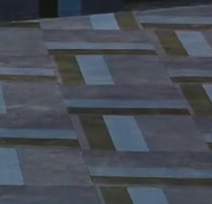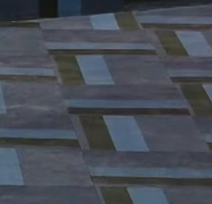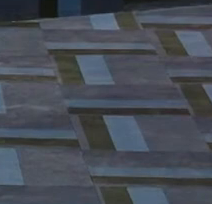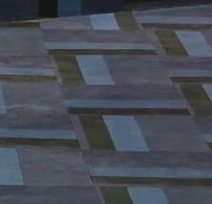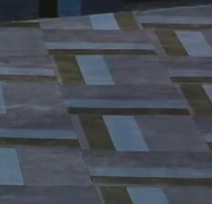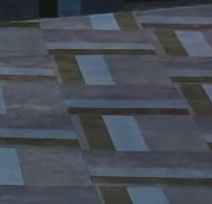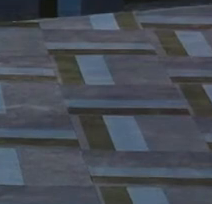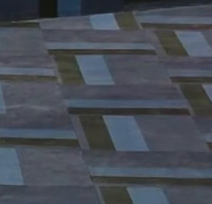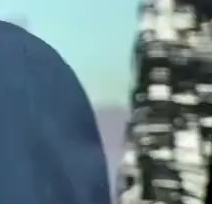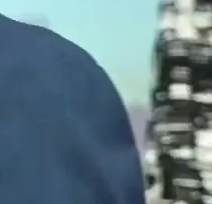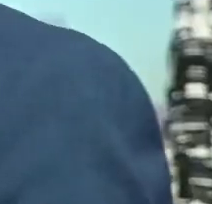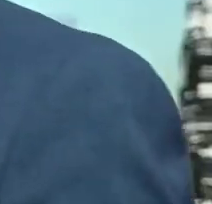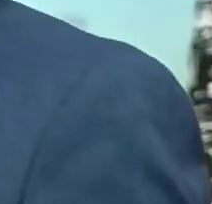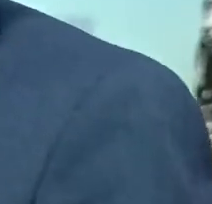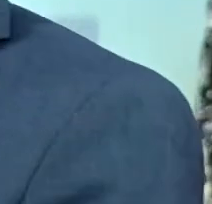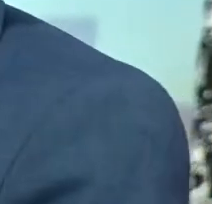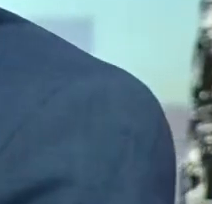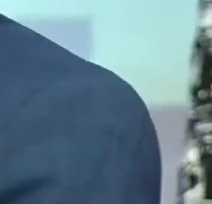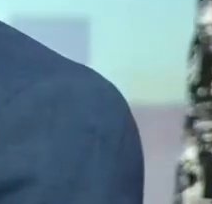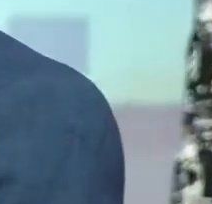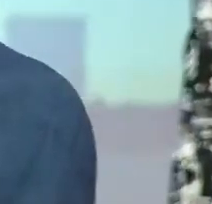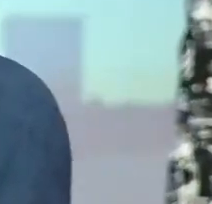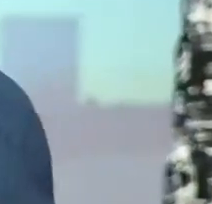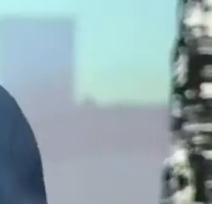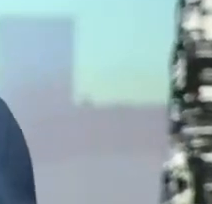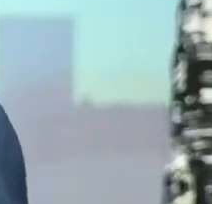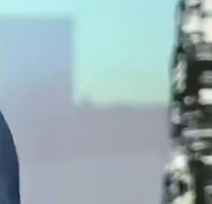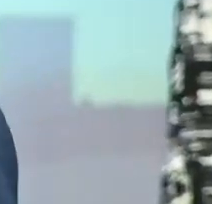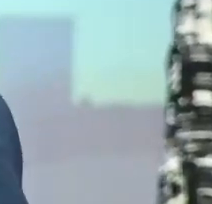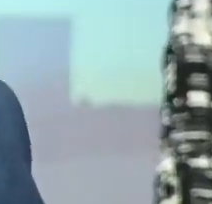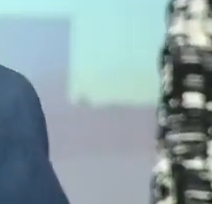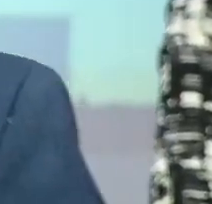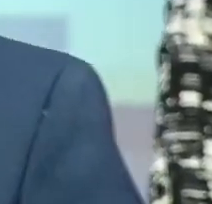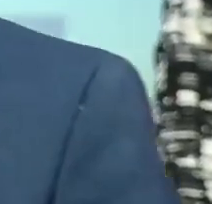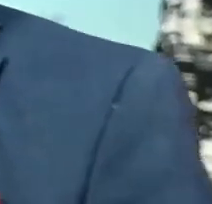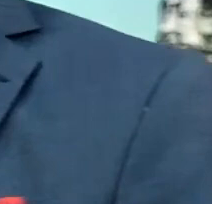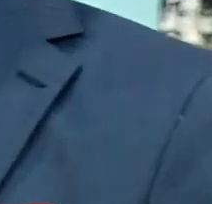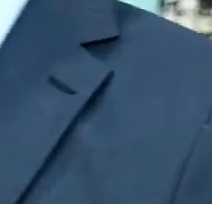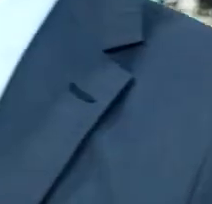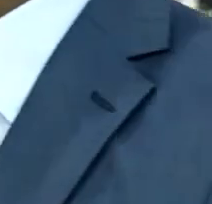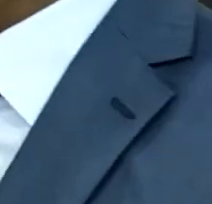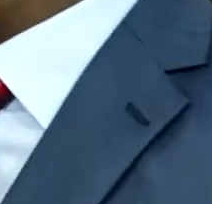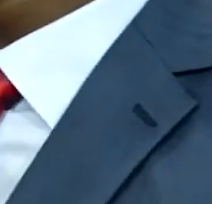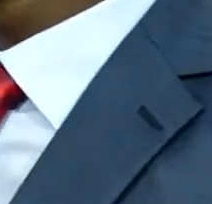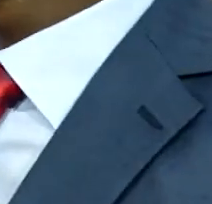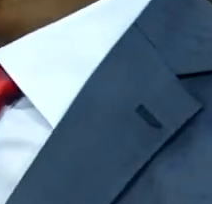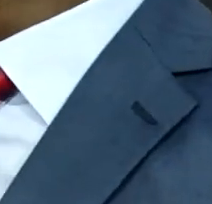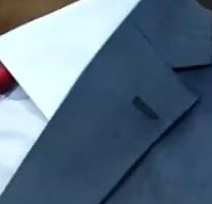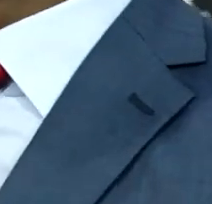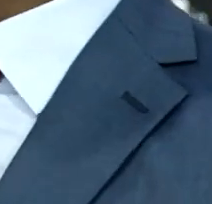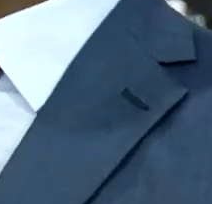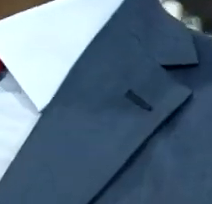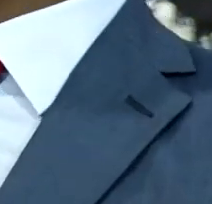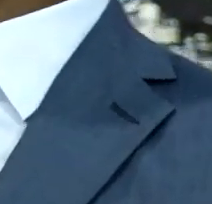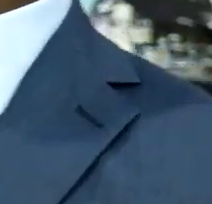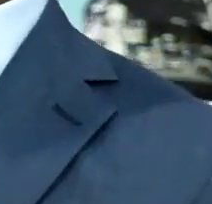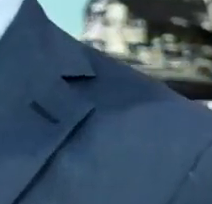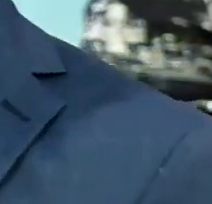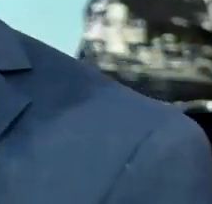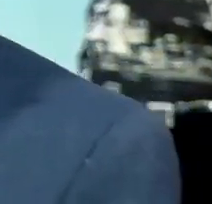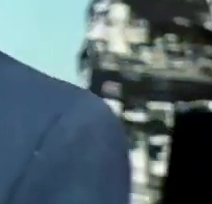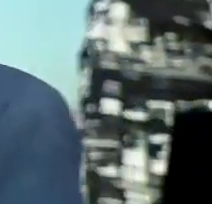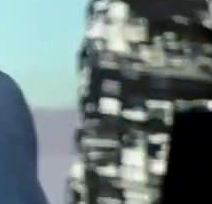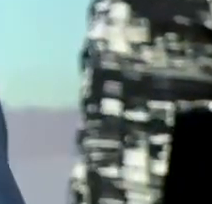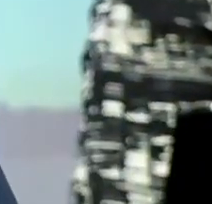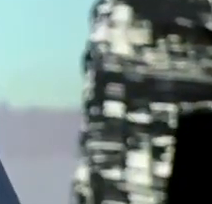already located you. That God made the first advance to reach out to us. Amen. Jacob, in a moment